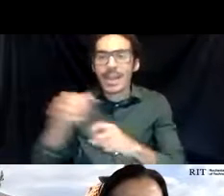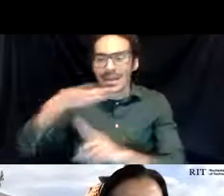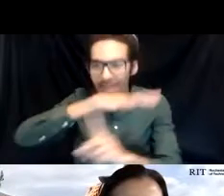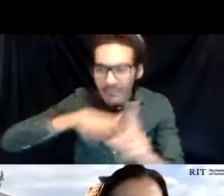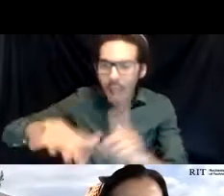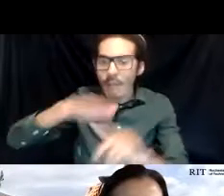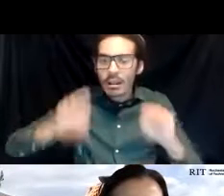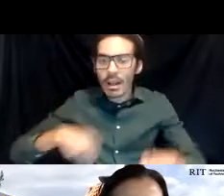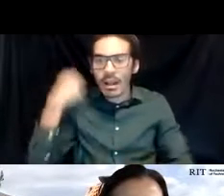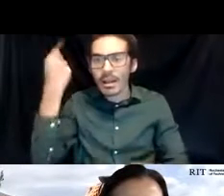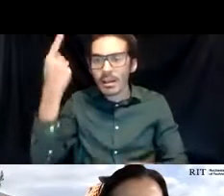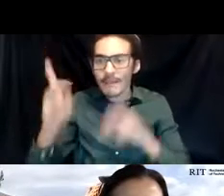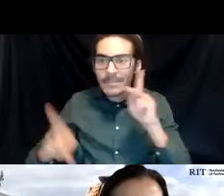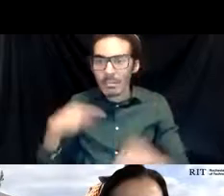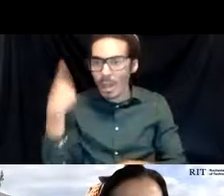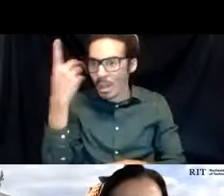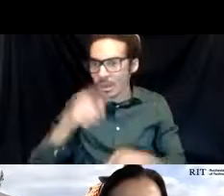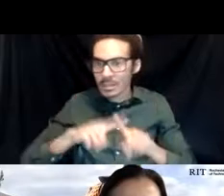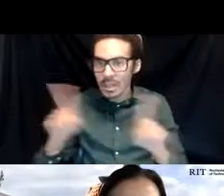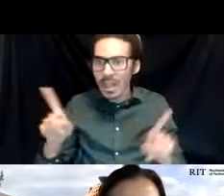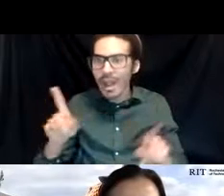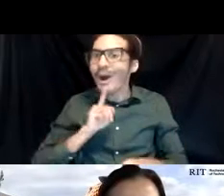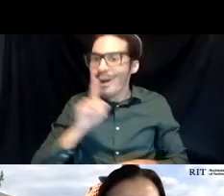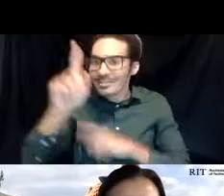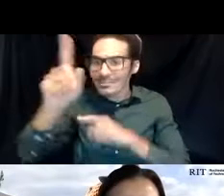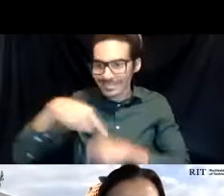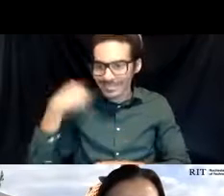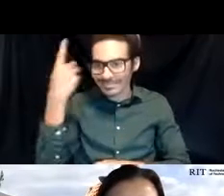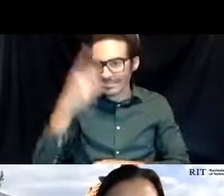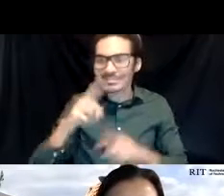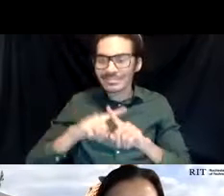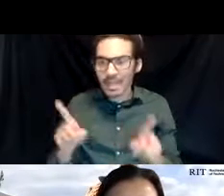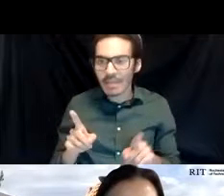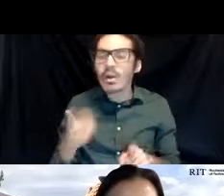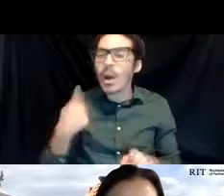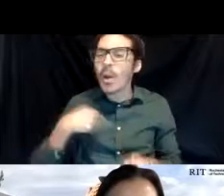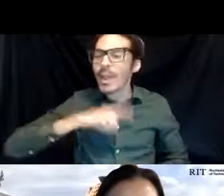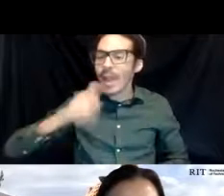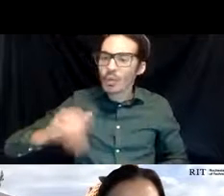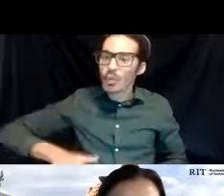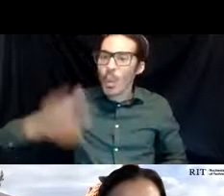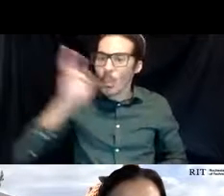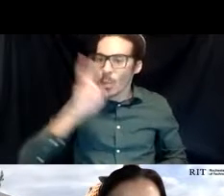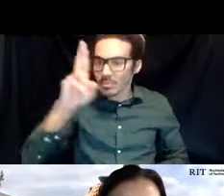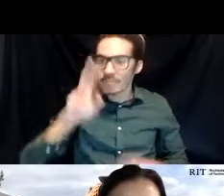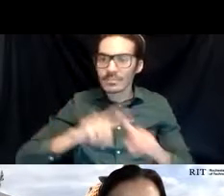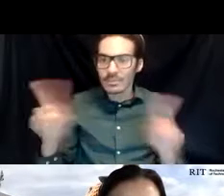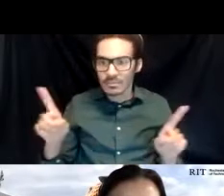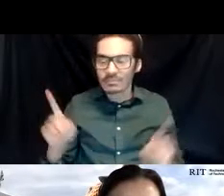that people look different, they are different, and we have to grow up sort of respecting that idea.